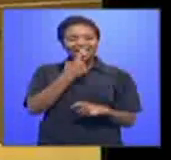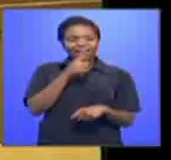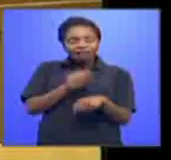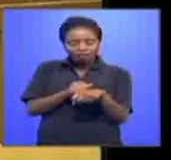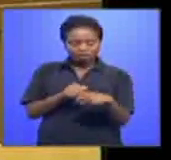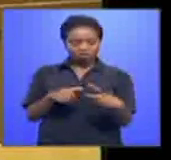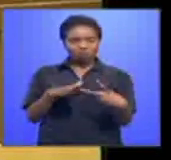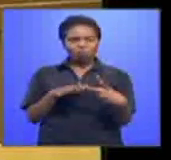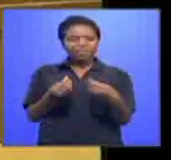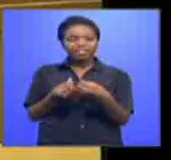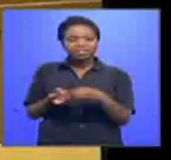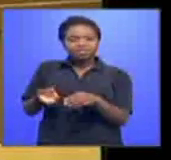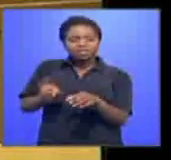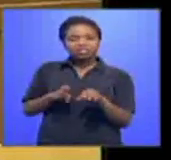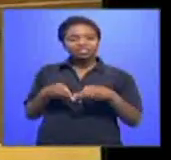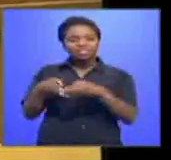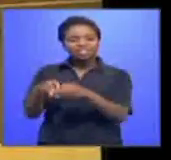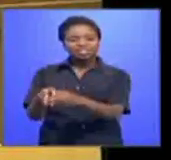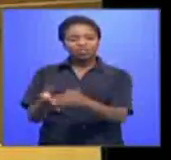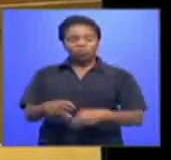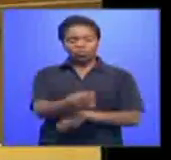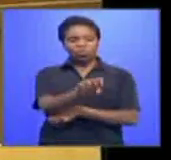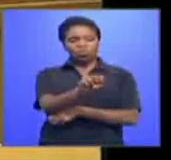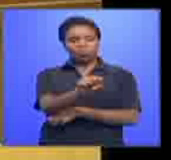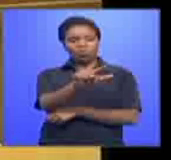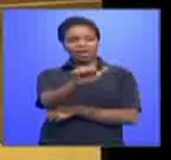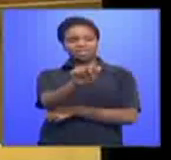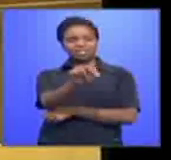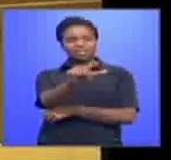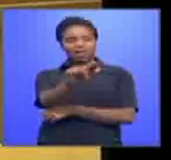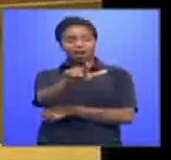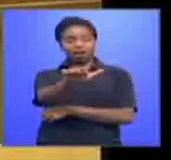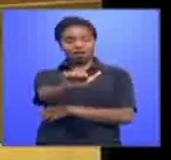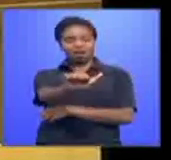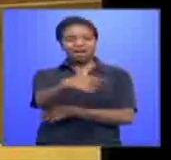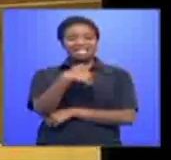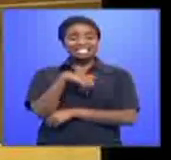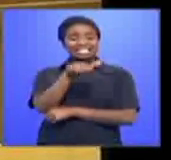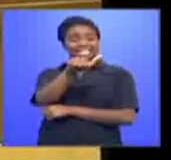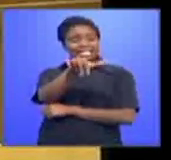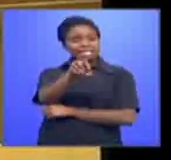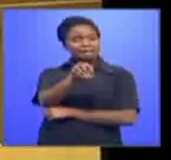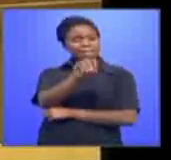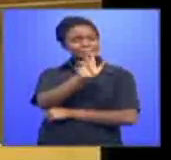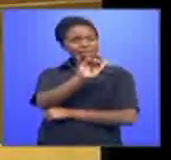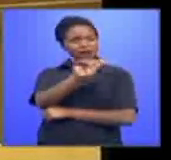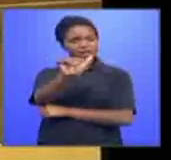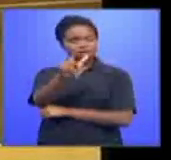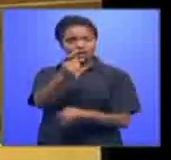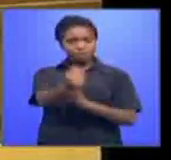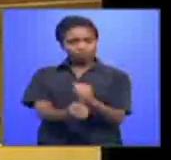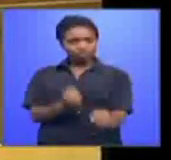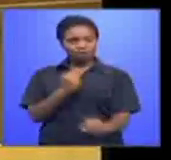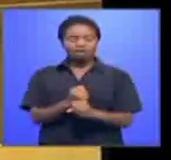port capacity at Saldanha to 60 million tons per annum was